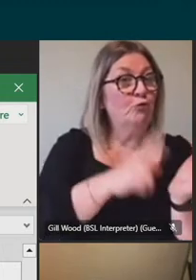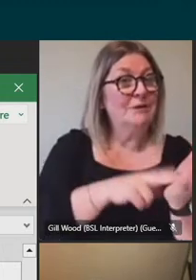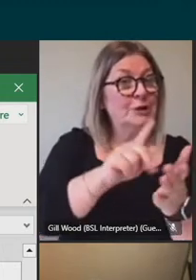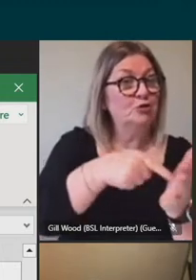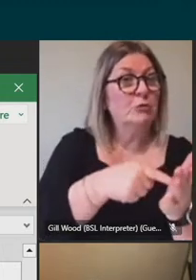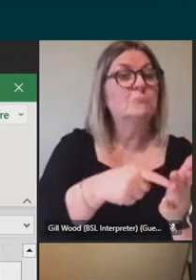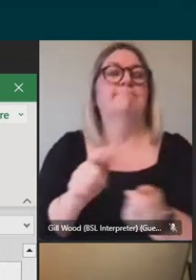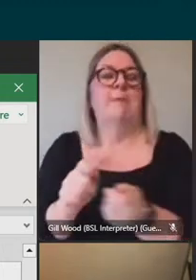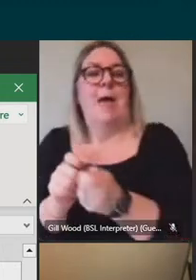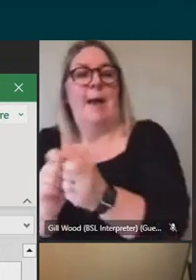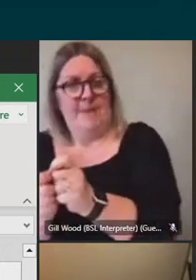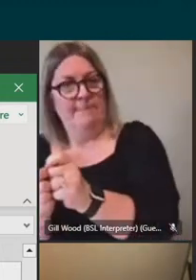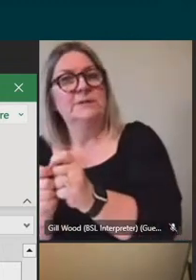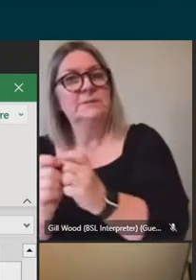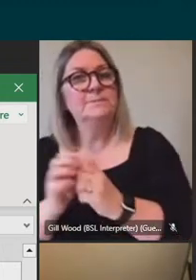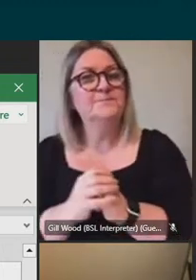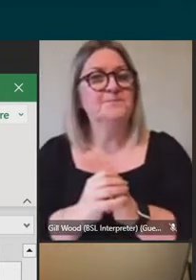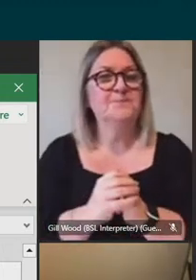Amendment.